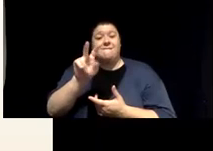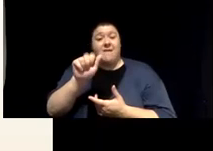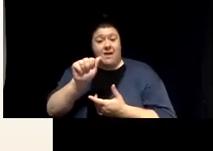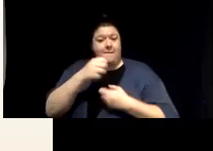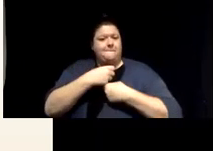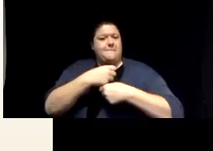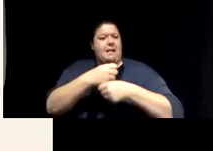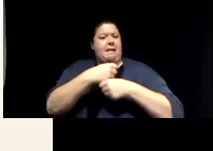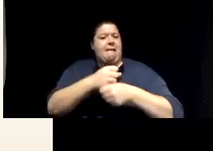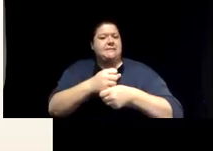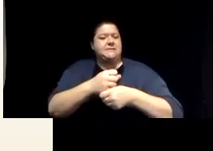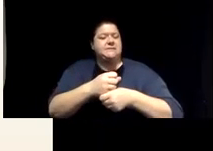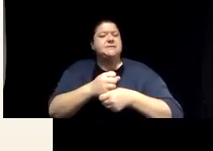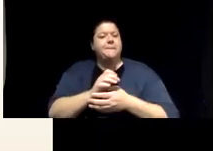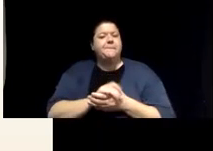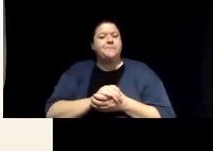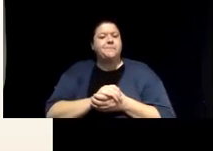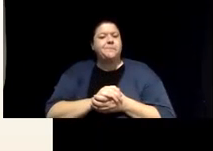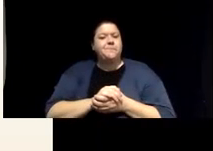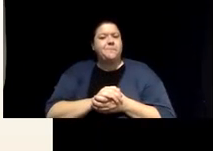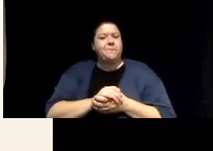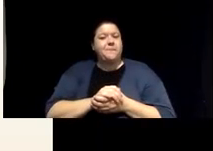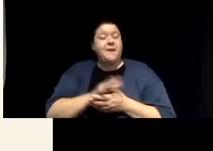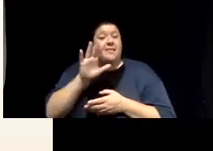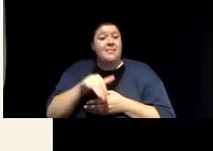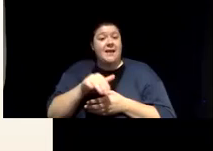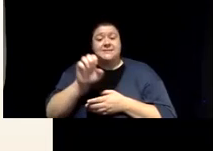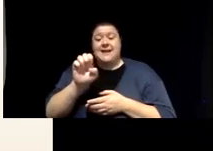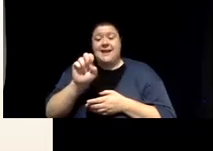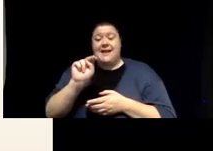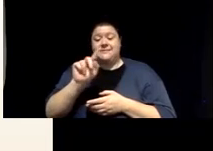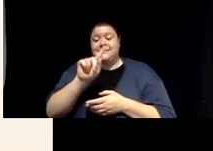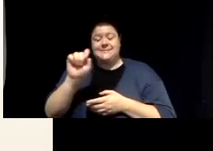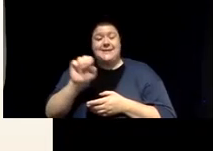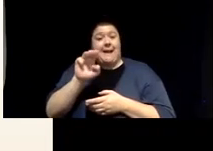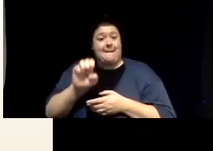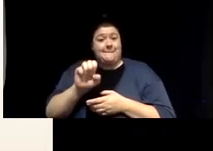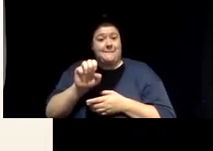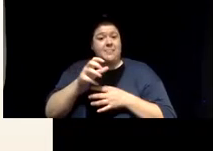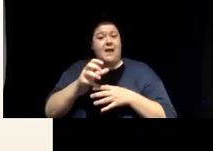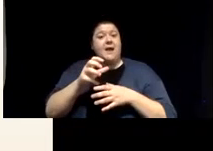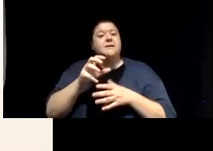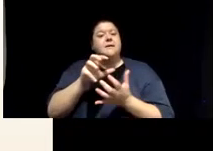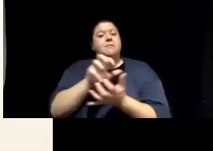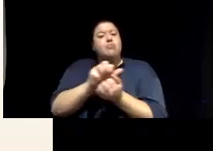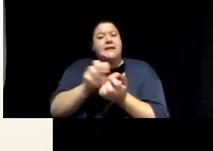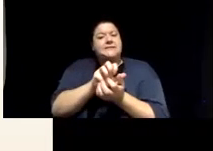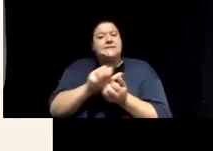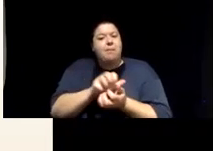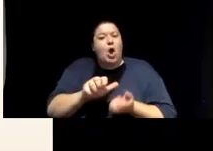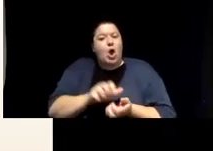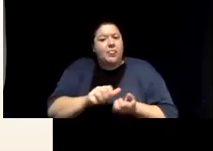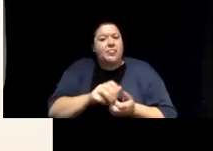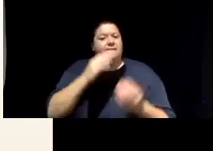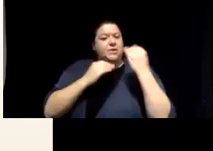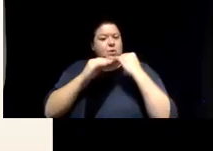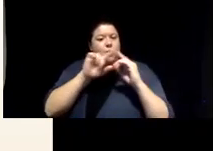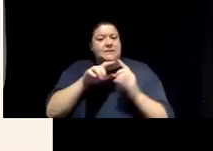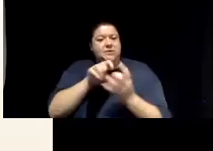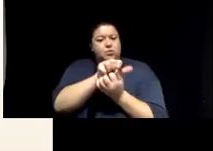the saliva, which is an enzyme that starts to break down food as you're chewing it